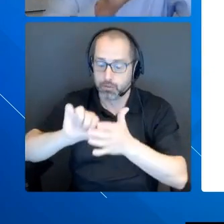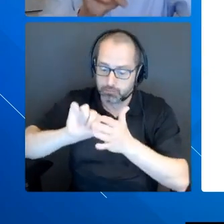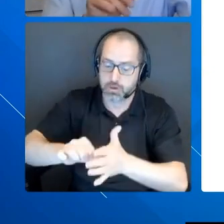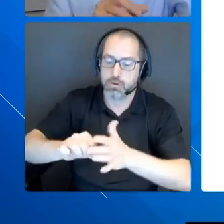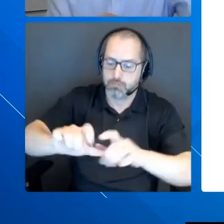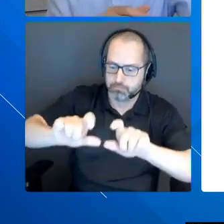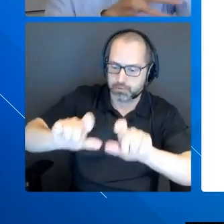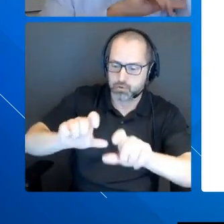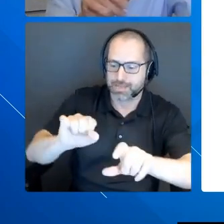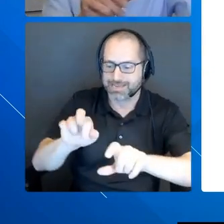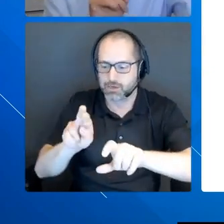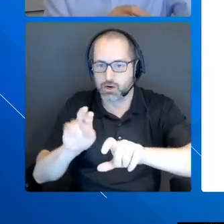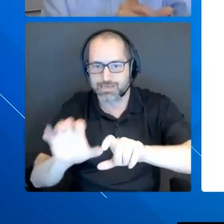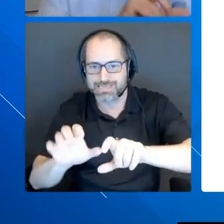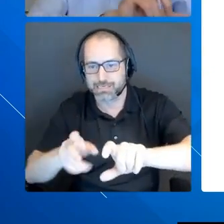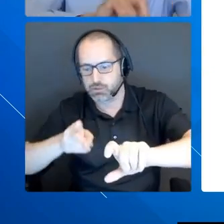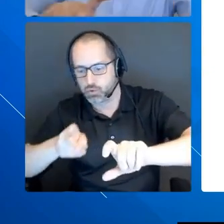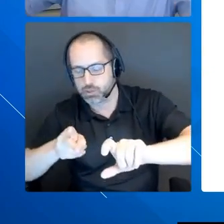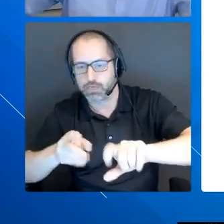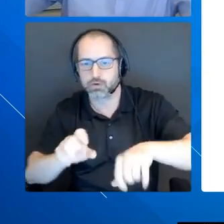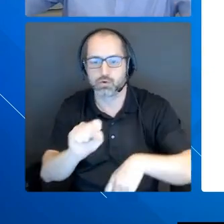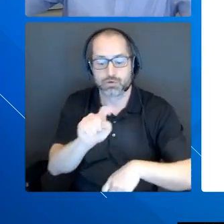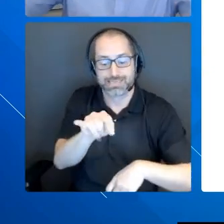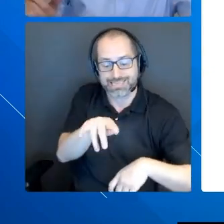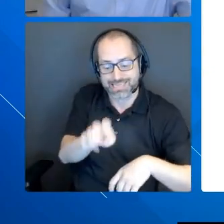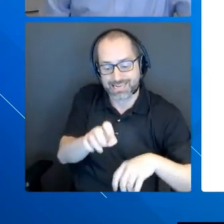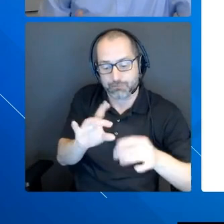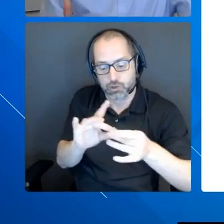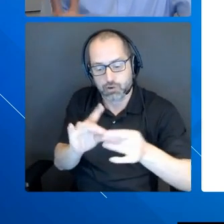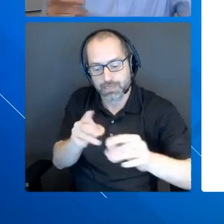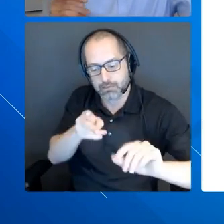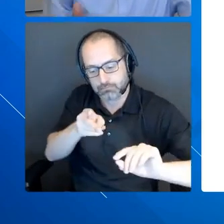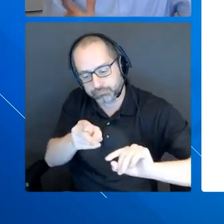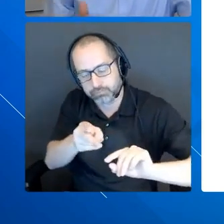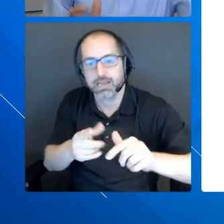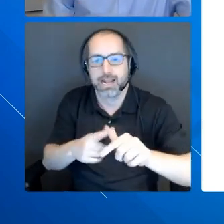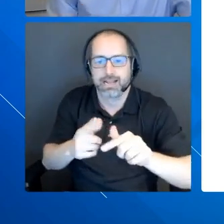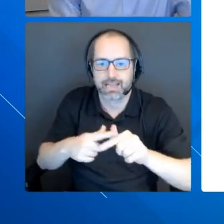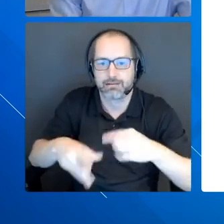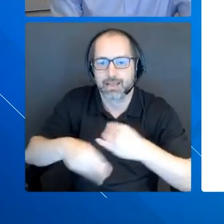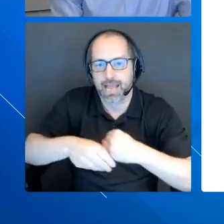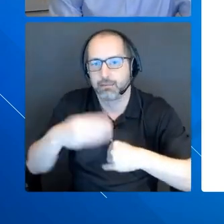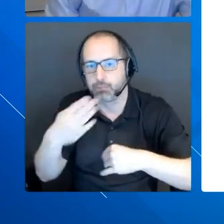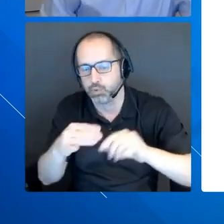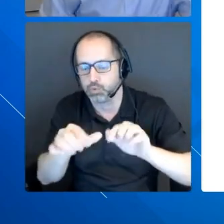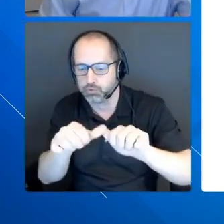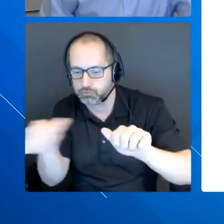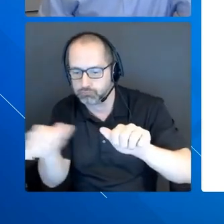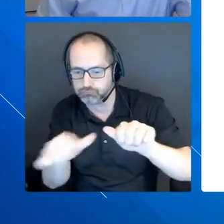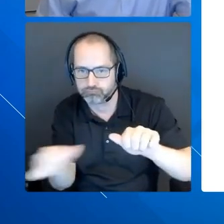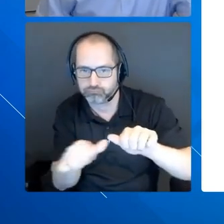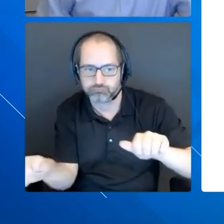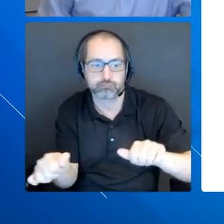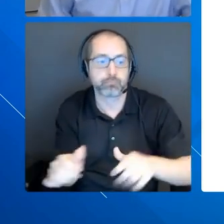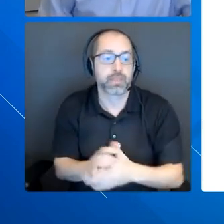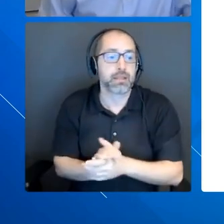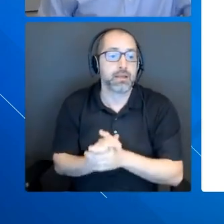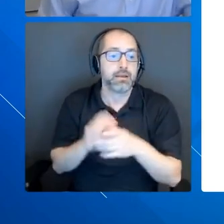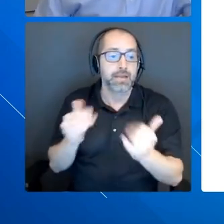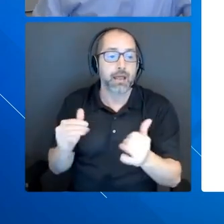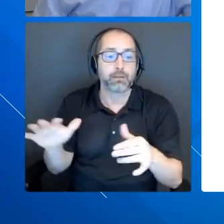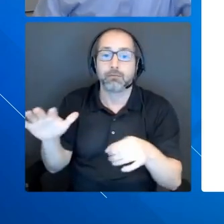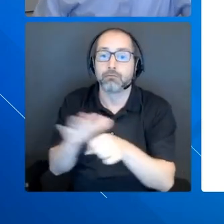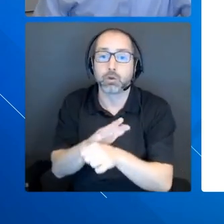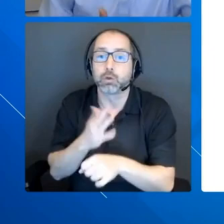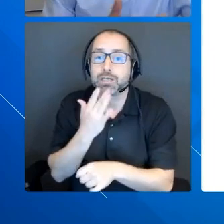or SRC comments or Steve's comments, and then I'll highlight it in the color so it's not just color. By the way, here's someone who's fully